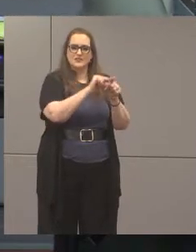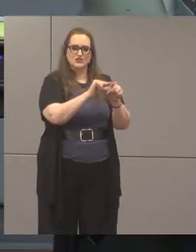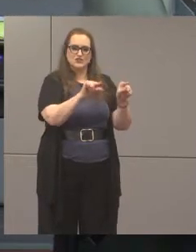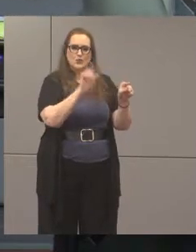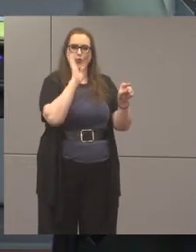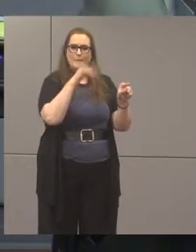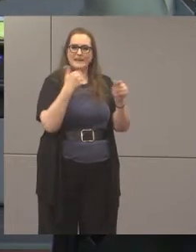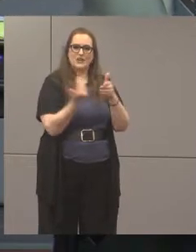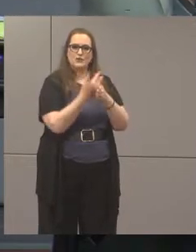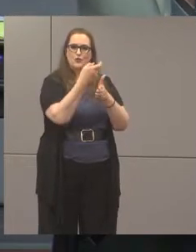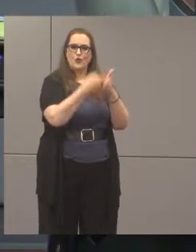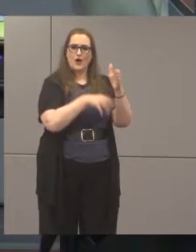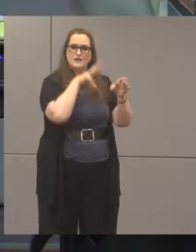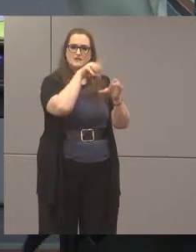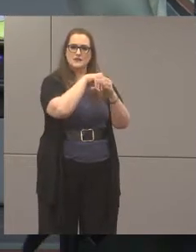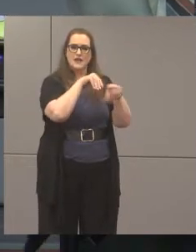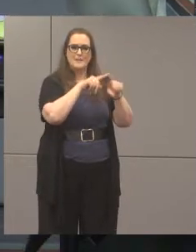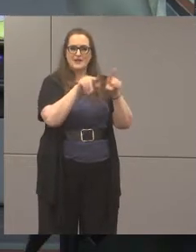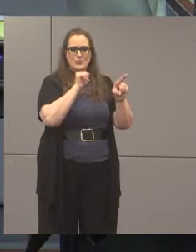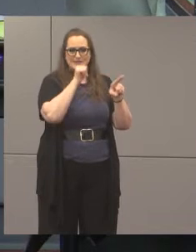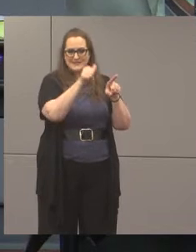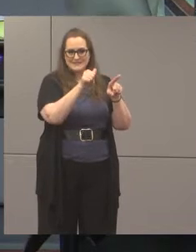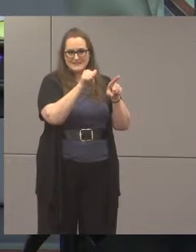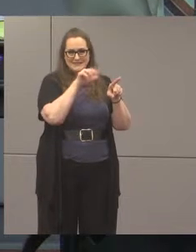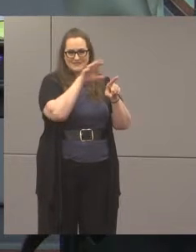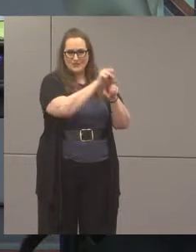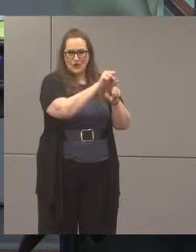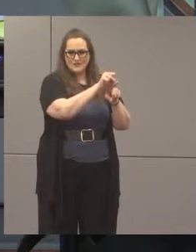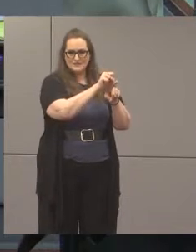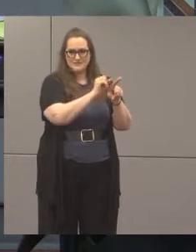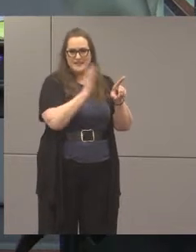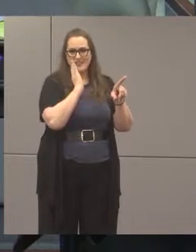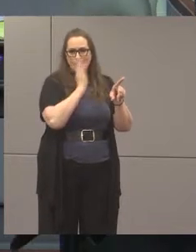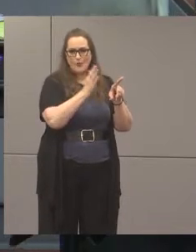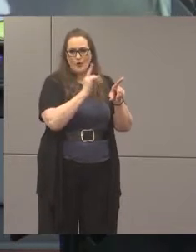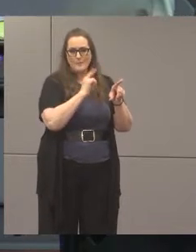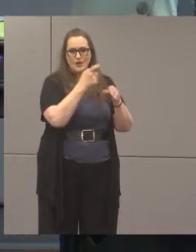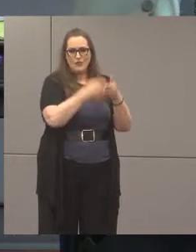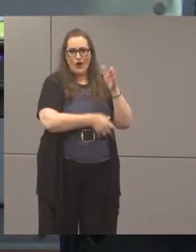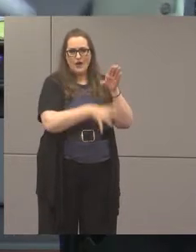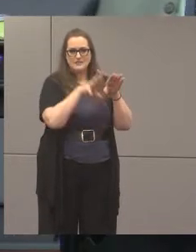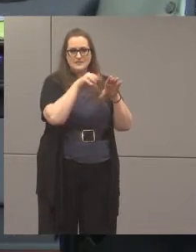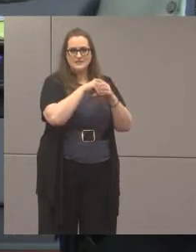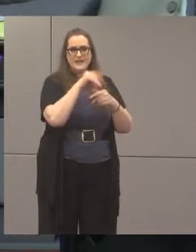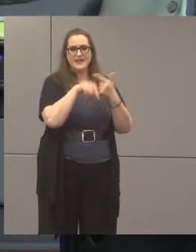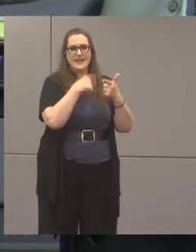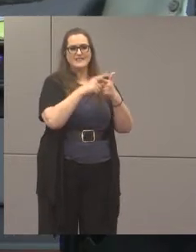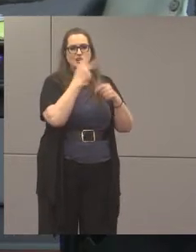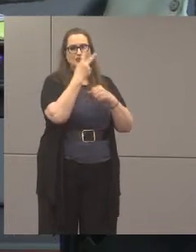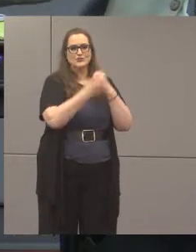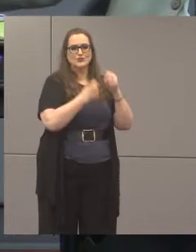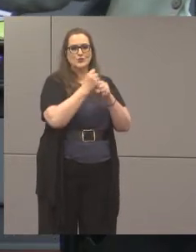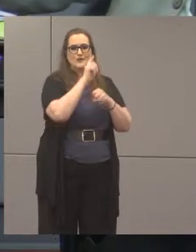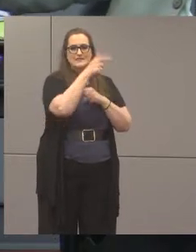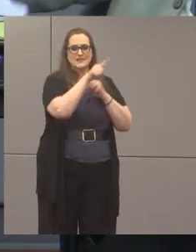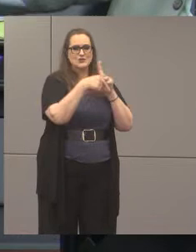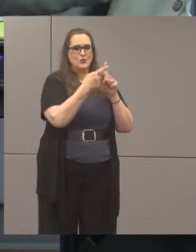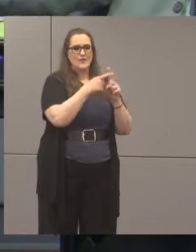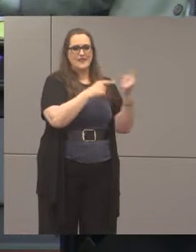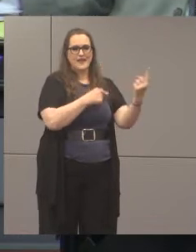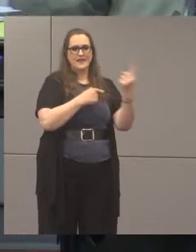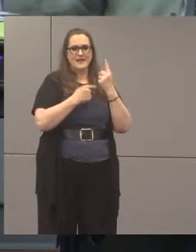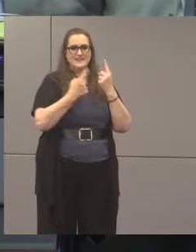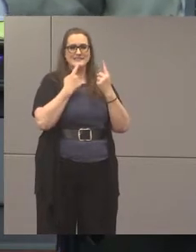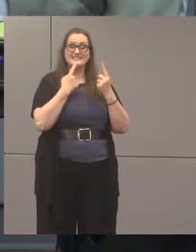cost to it, but it was not caught, that there was going to be this cost, and then 2 years later is when they came and